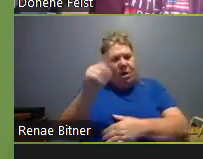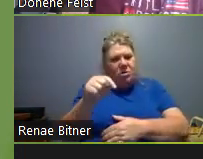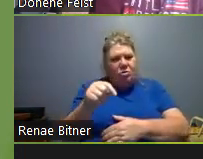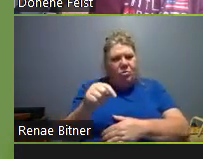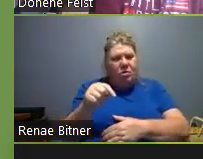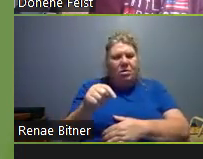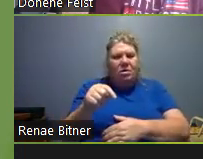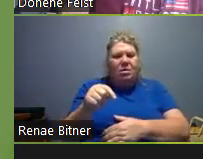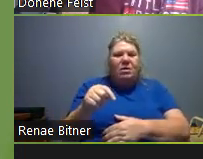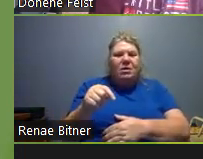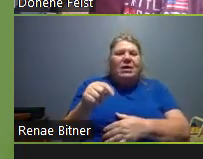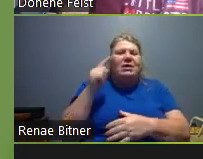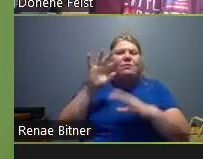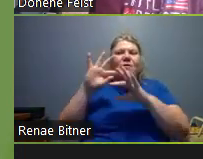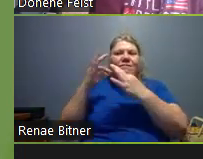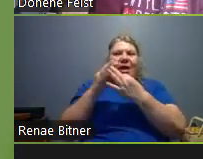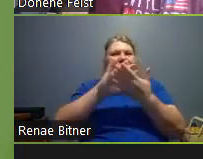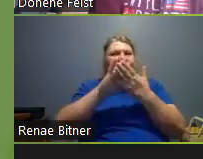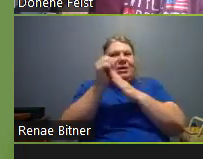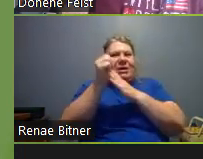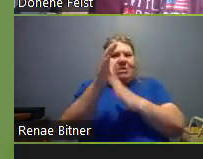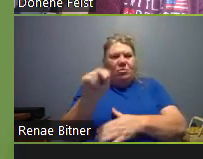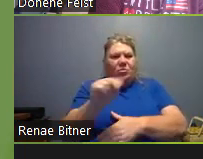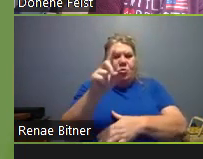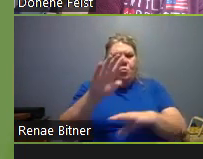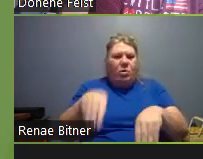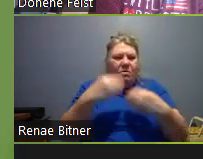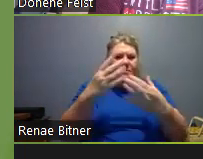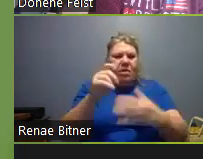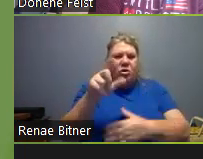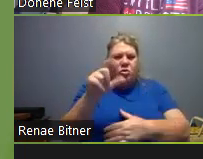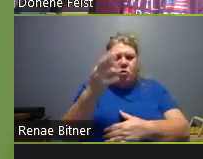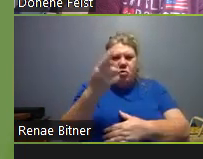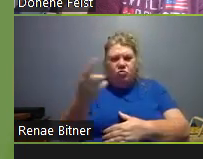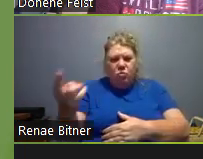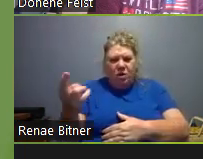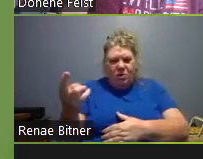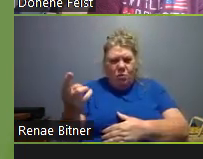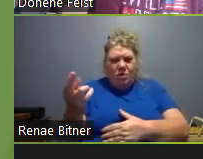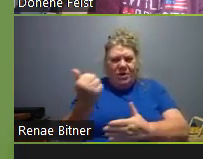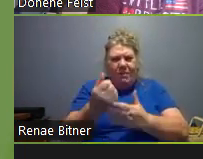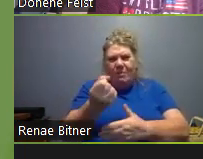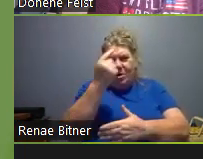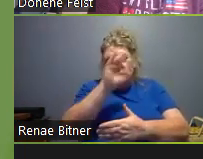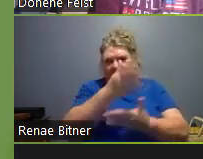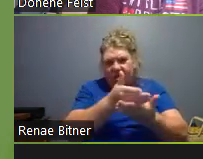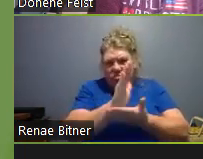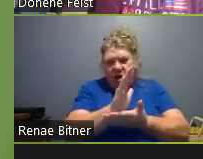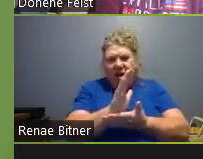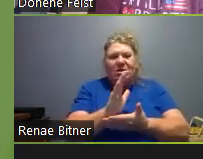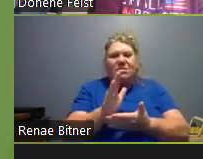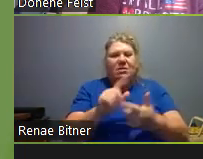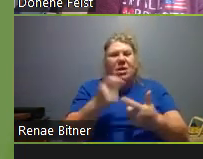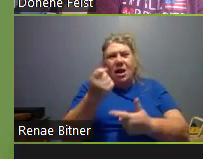to become leaders in North Dakota. We provide tools and resources to understand their rights,